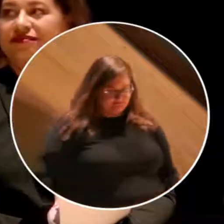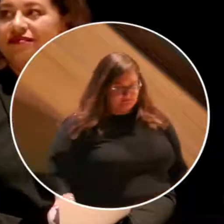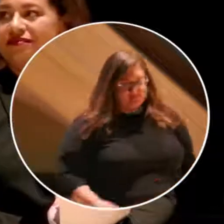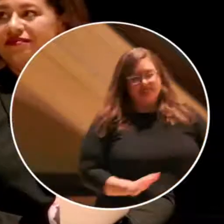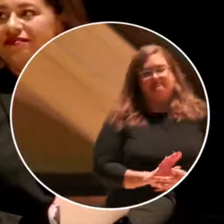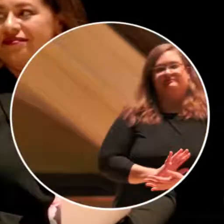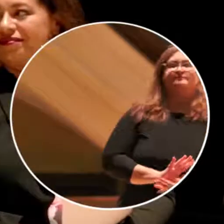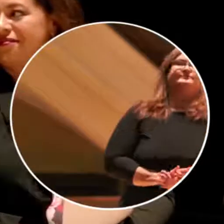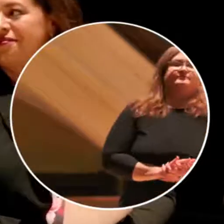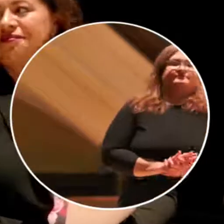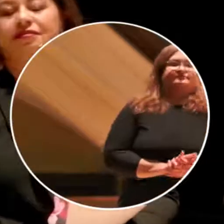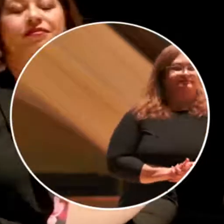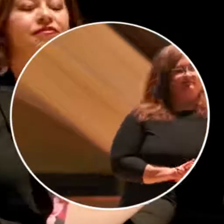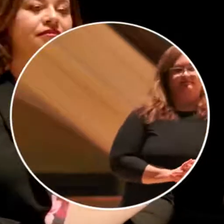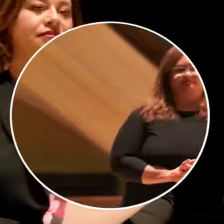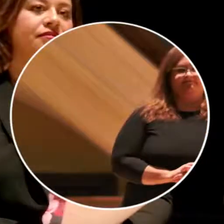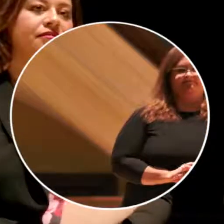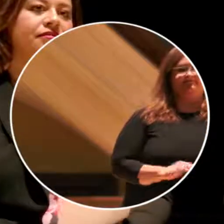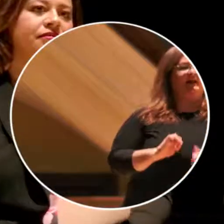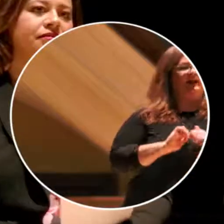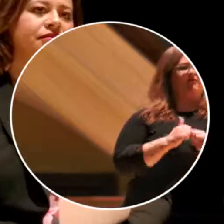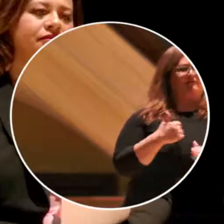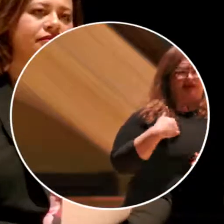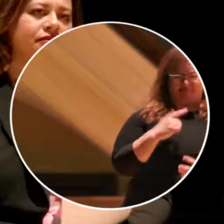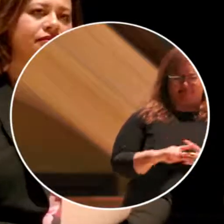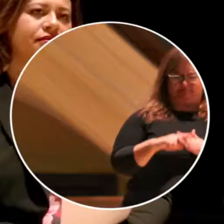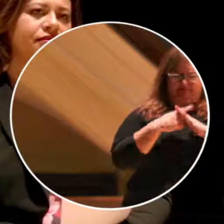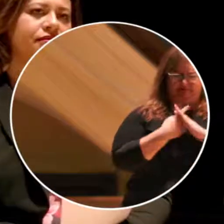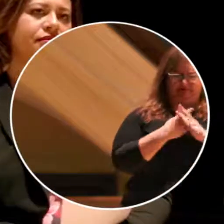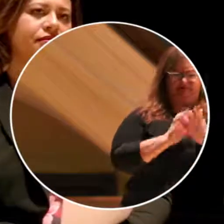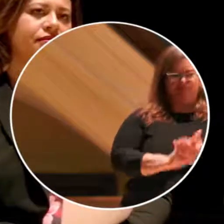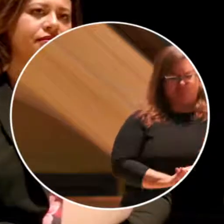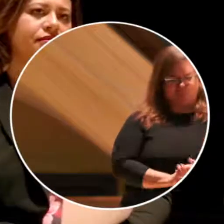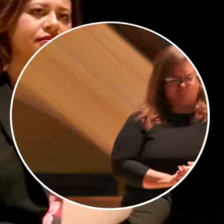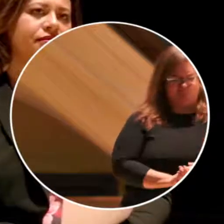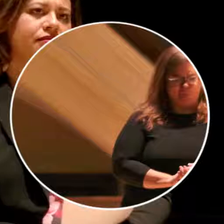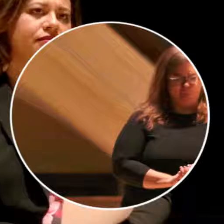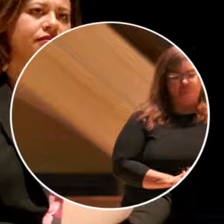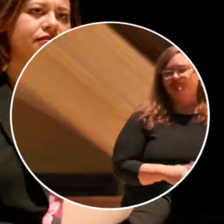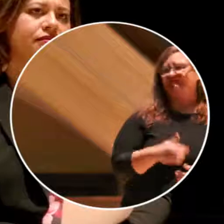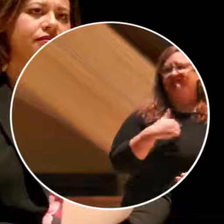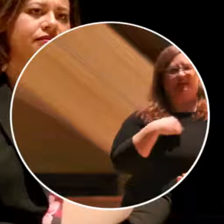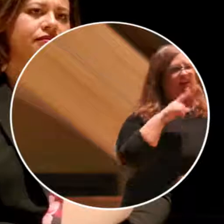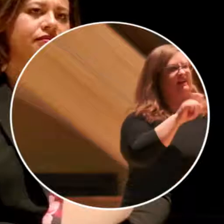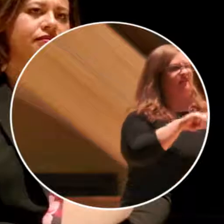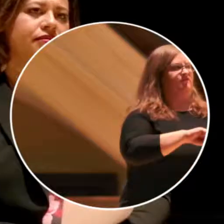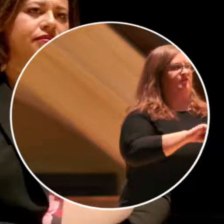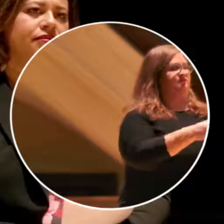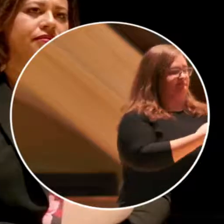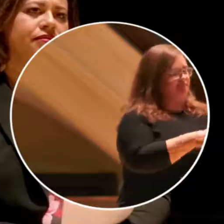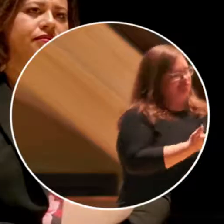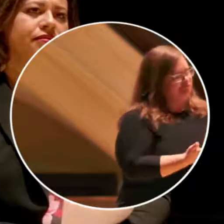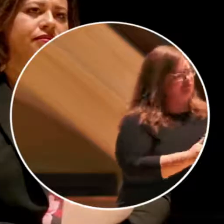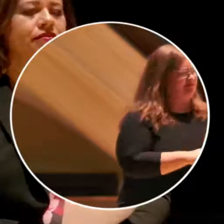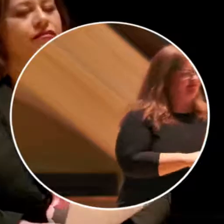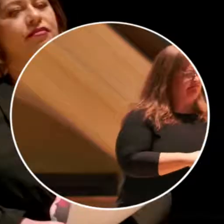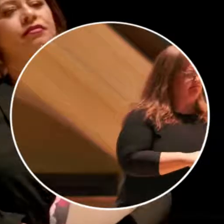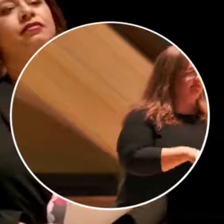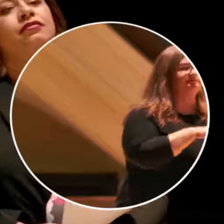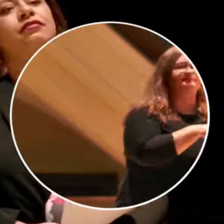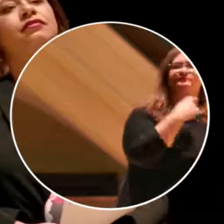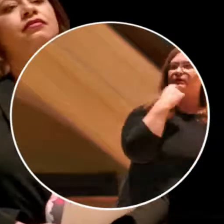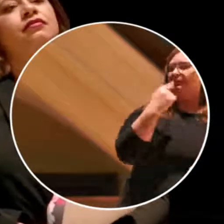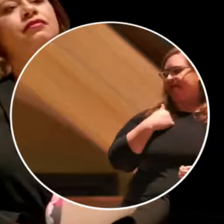How do I start? I asked a friend. They said, tell a story that is hard to